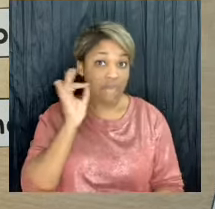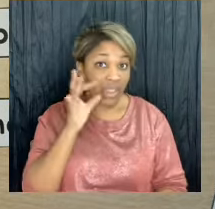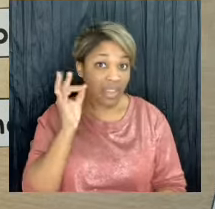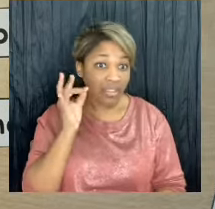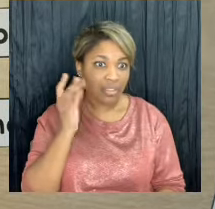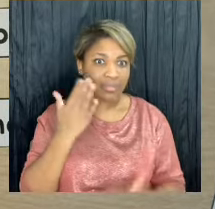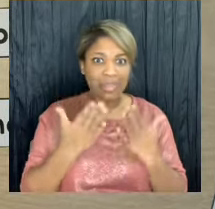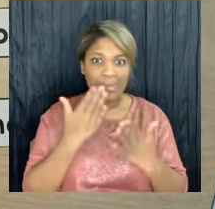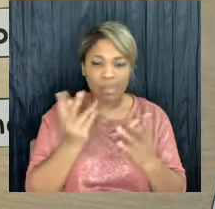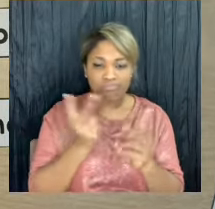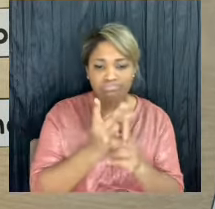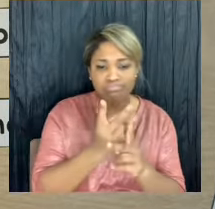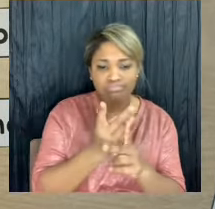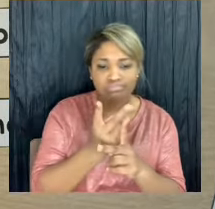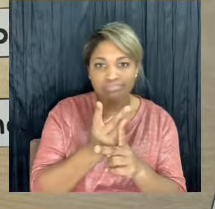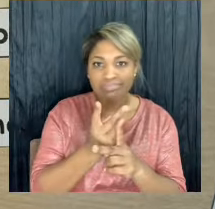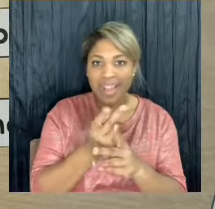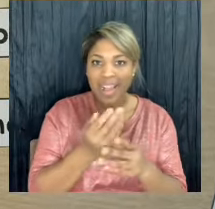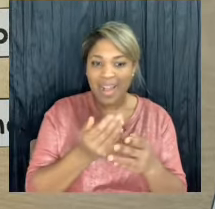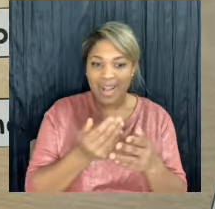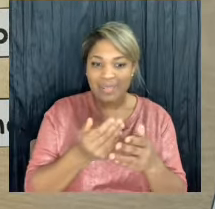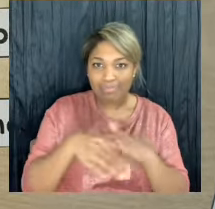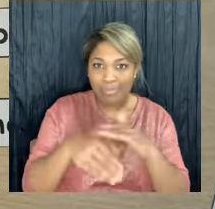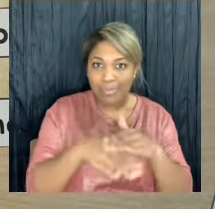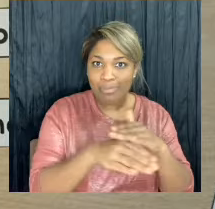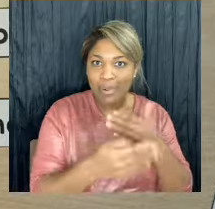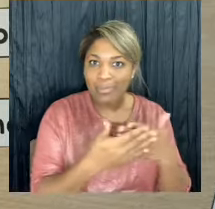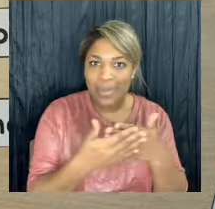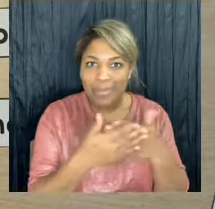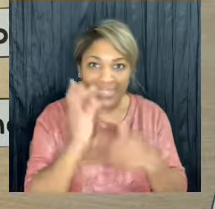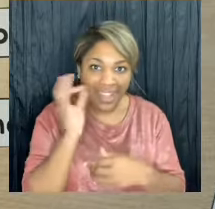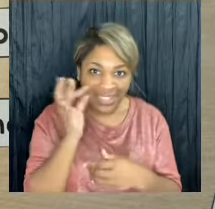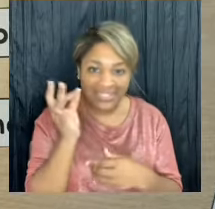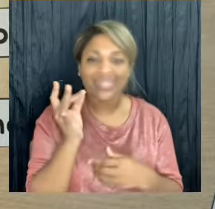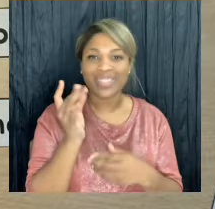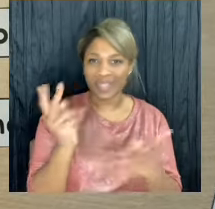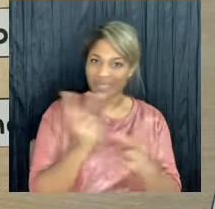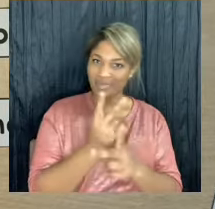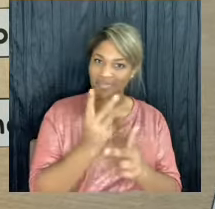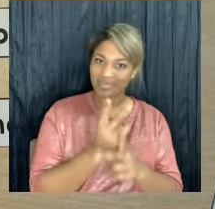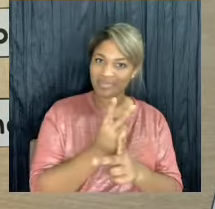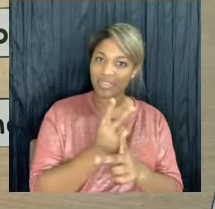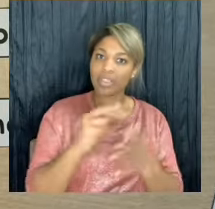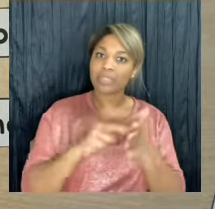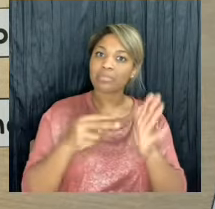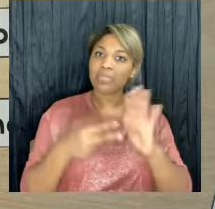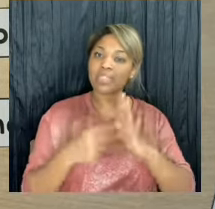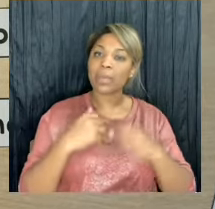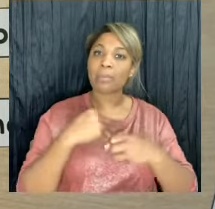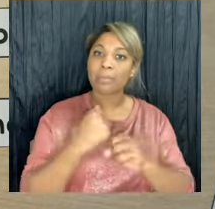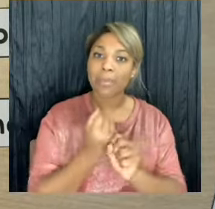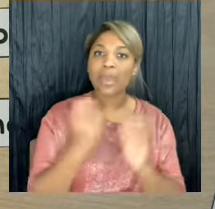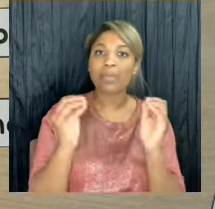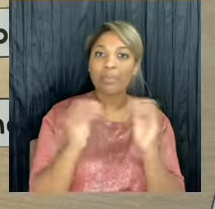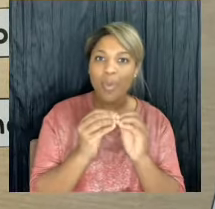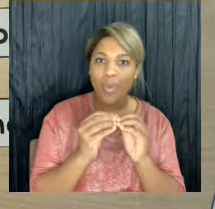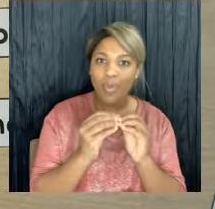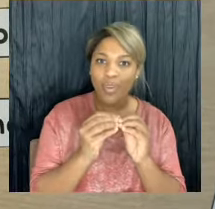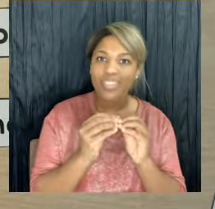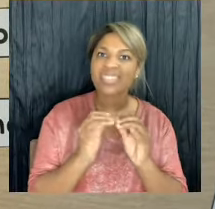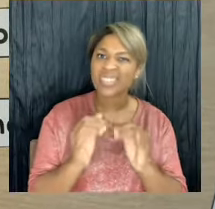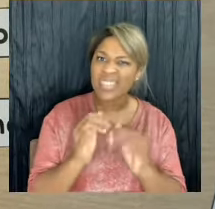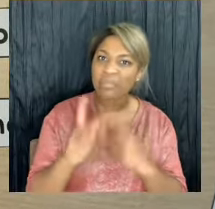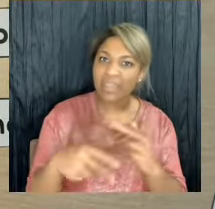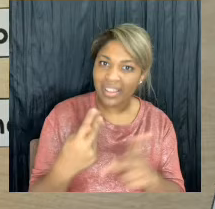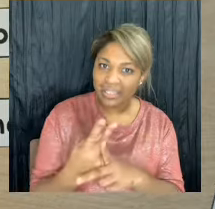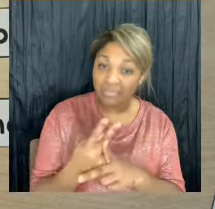reproduces and it has kittens. So reproduce means to make more of the same kind. So these are